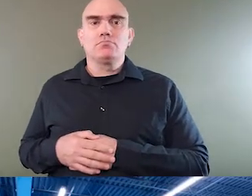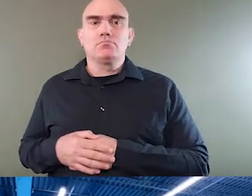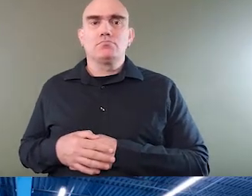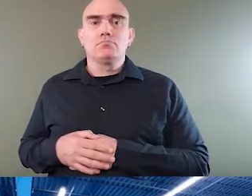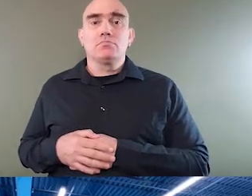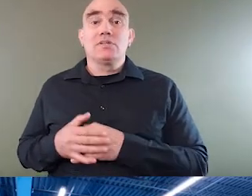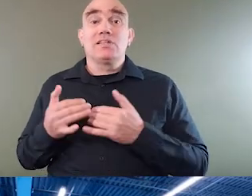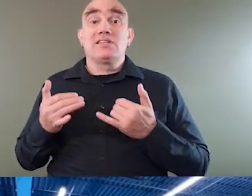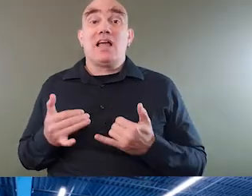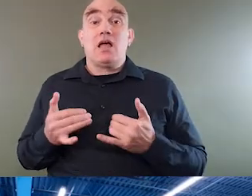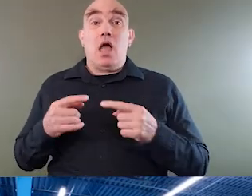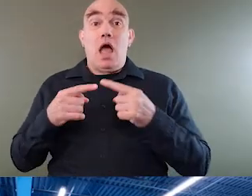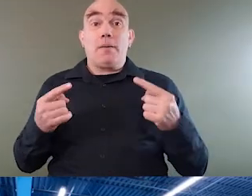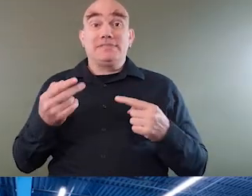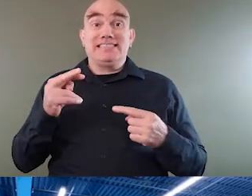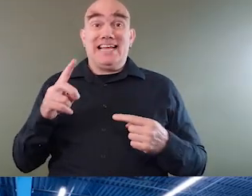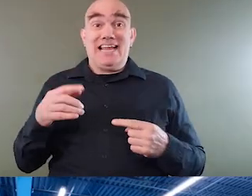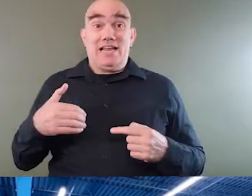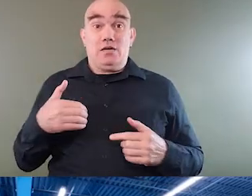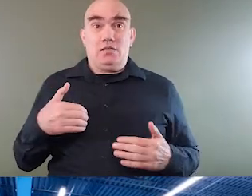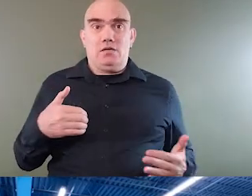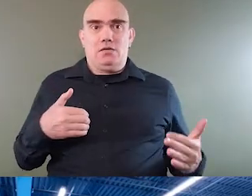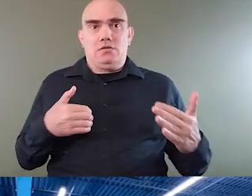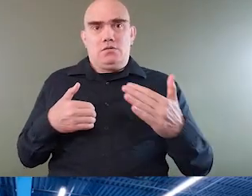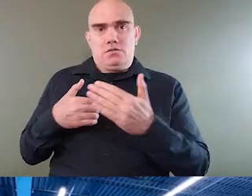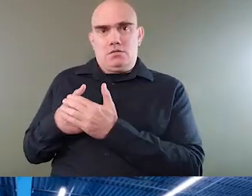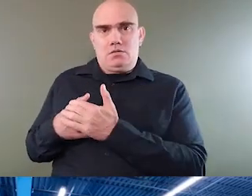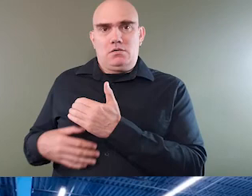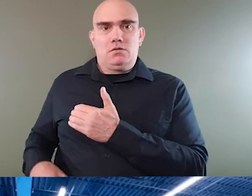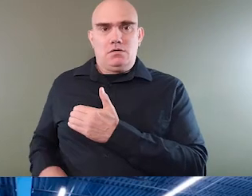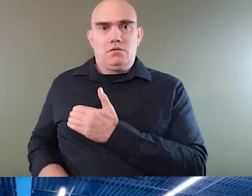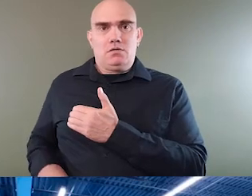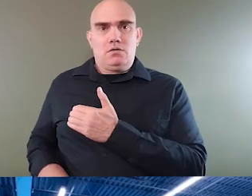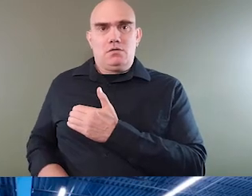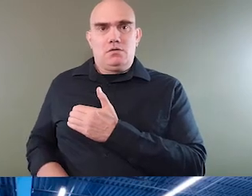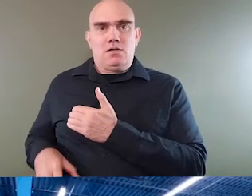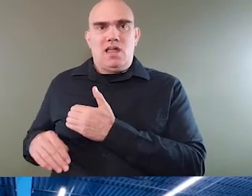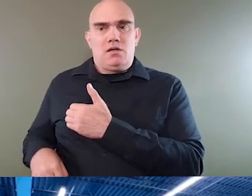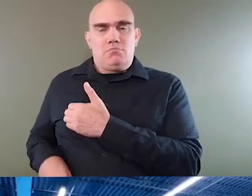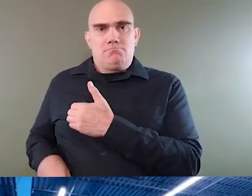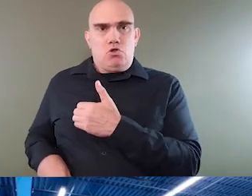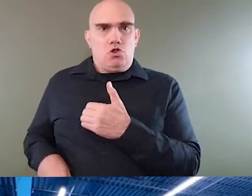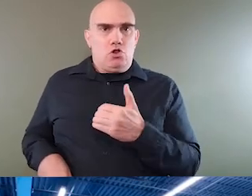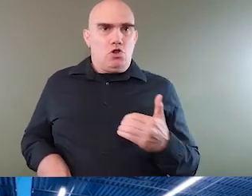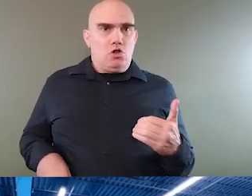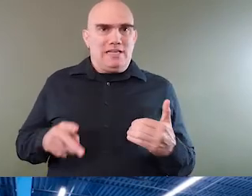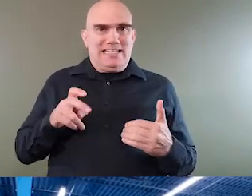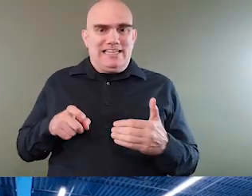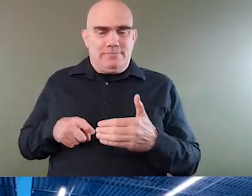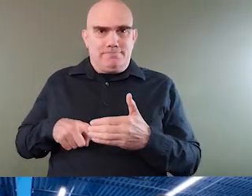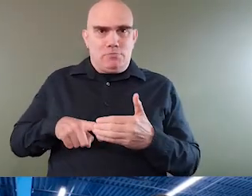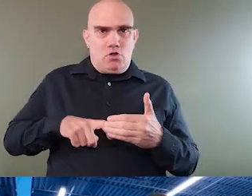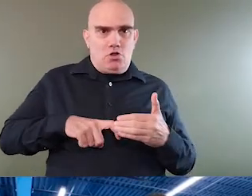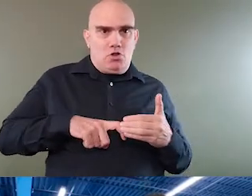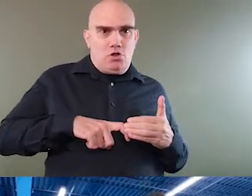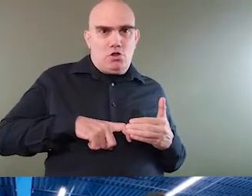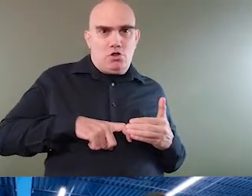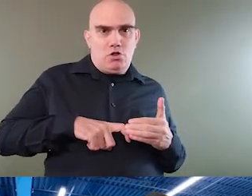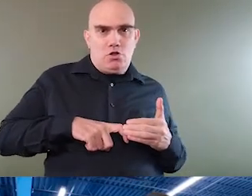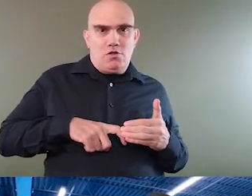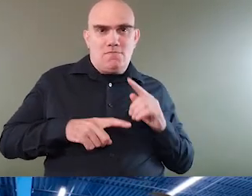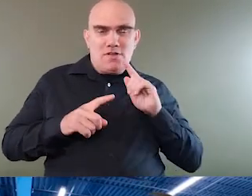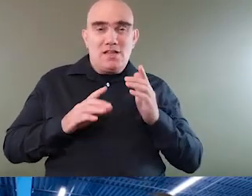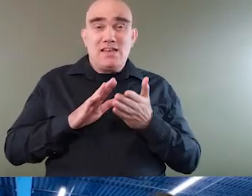Take your opposite hand to that knee and draw it across your body for a nice